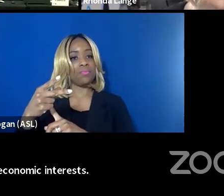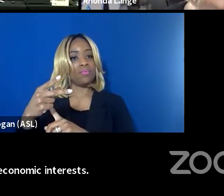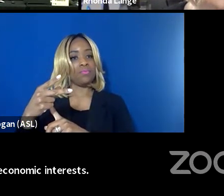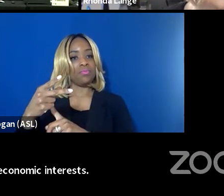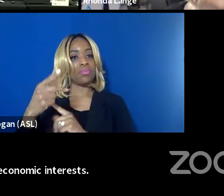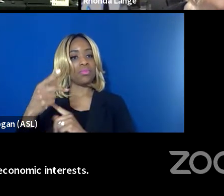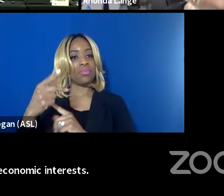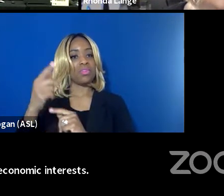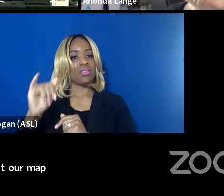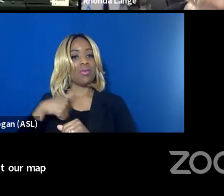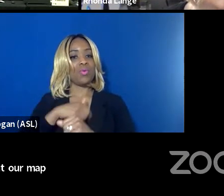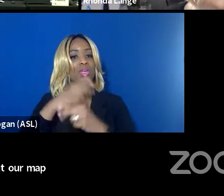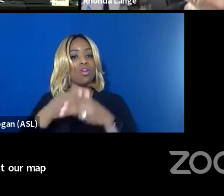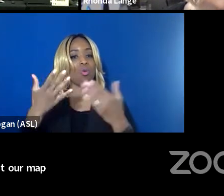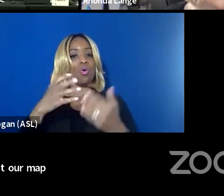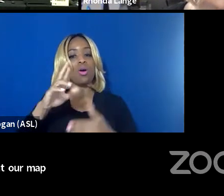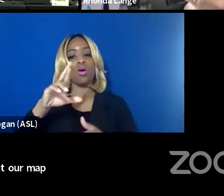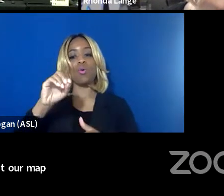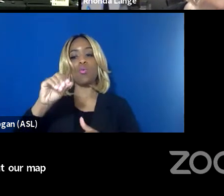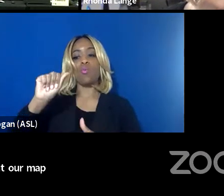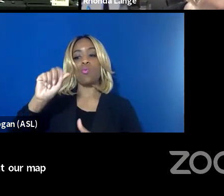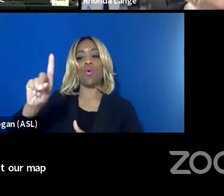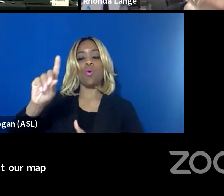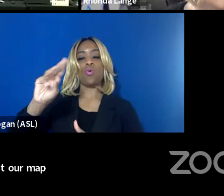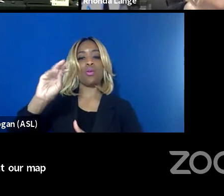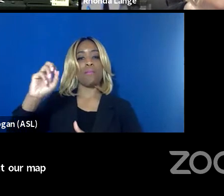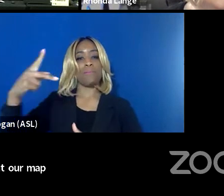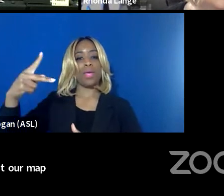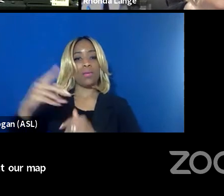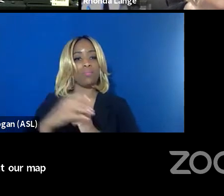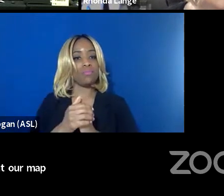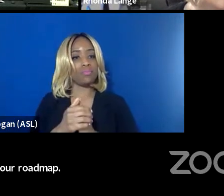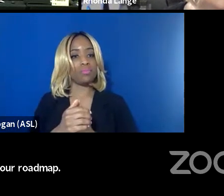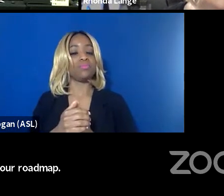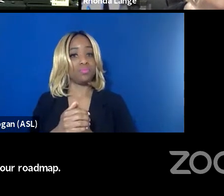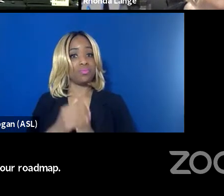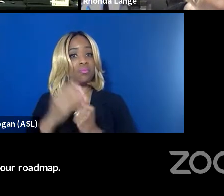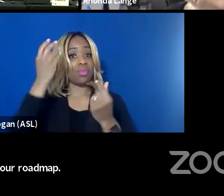our roadmap. And here's our thinking behind it.